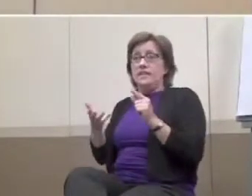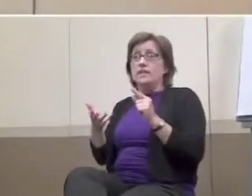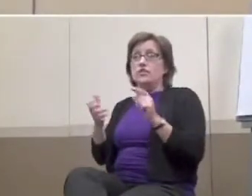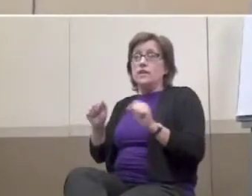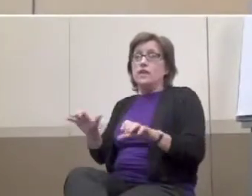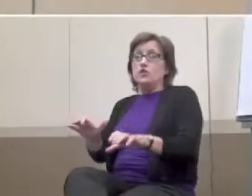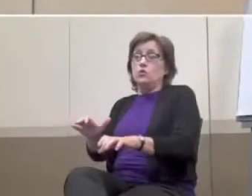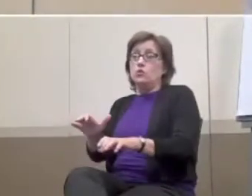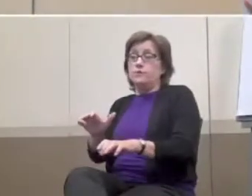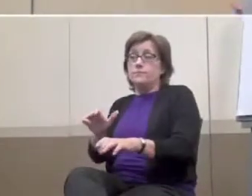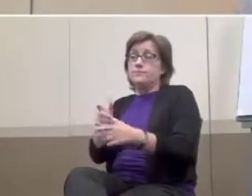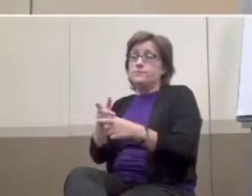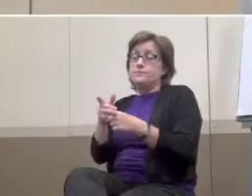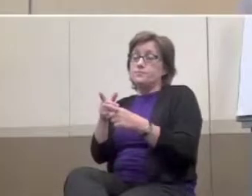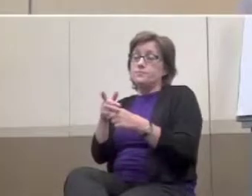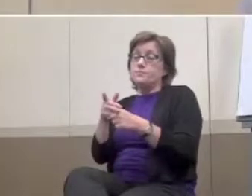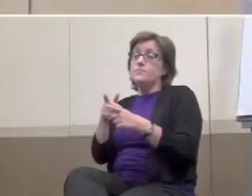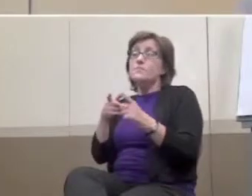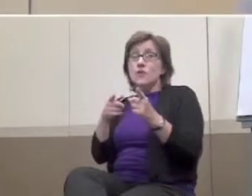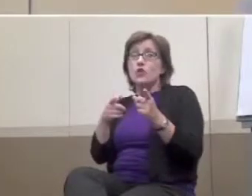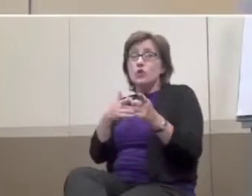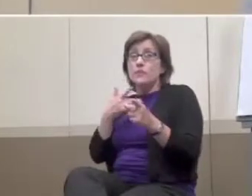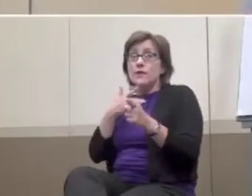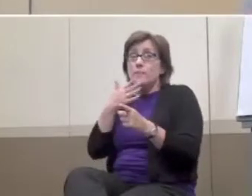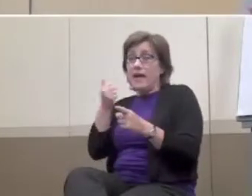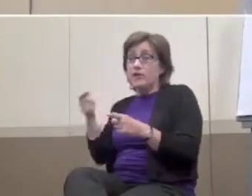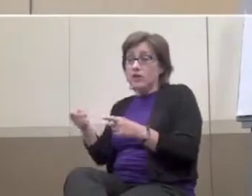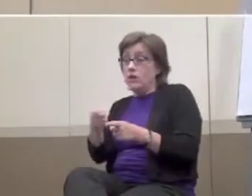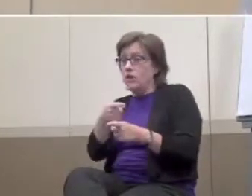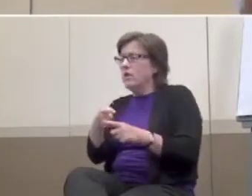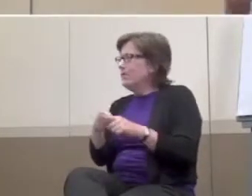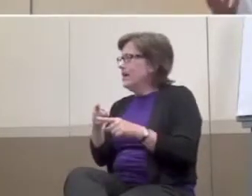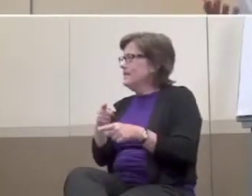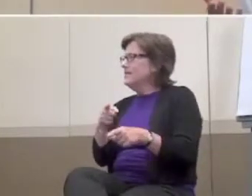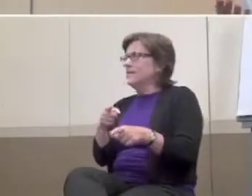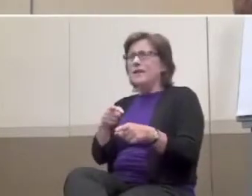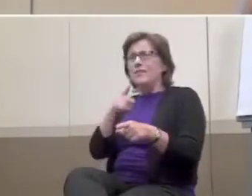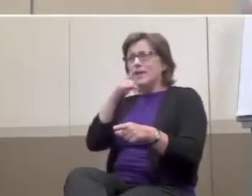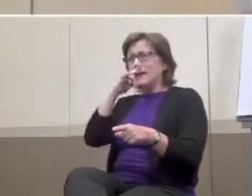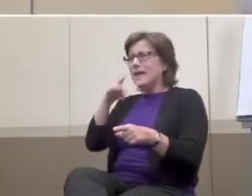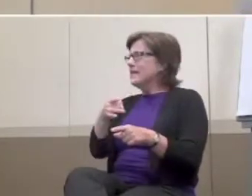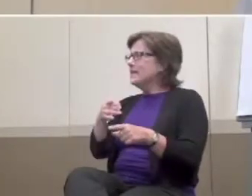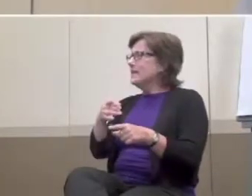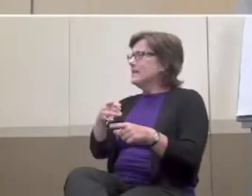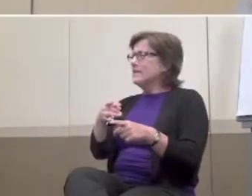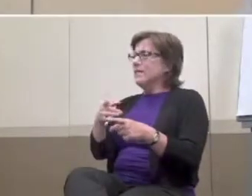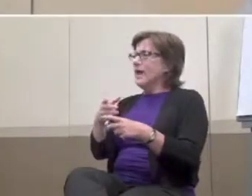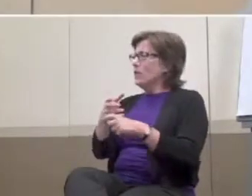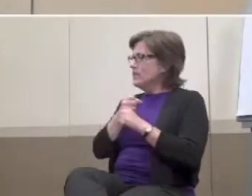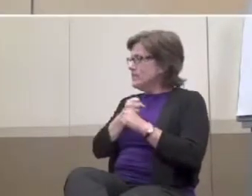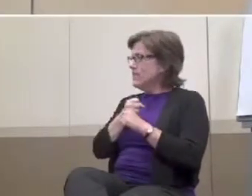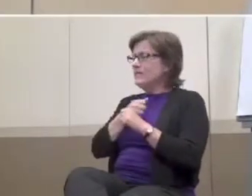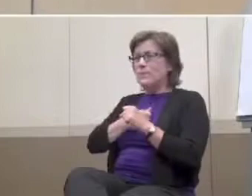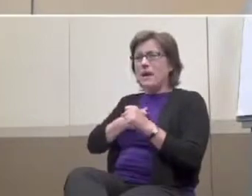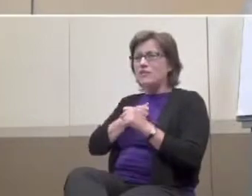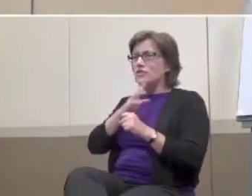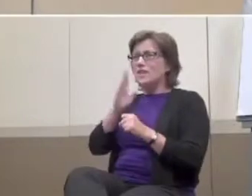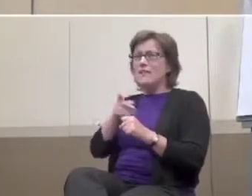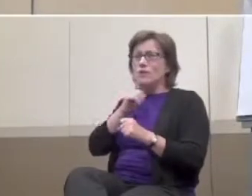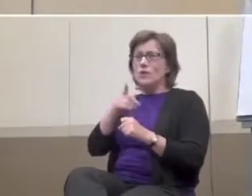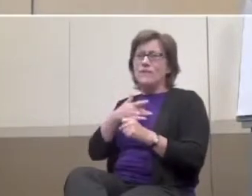about it, right? I don't know that the other kid feels better about it. I don't know that the kid who's receiving the apology ever feels better about